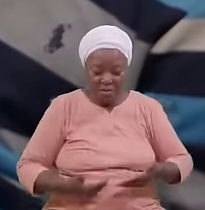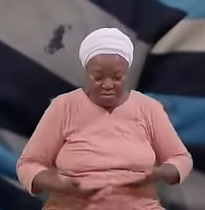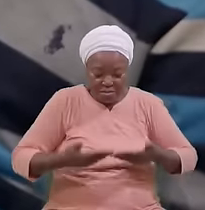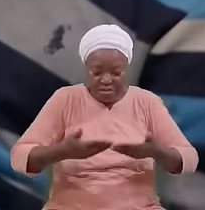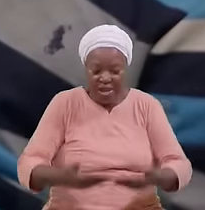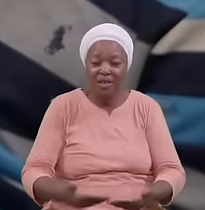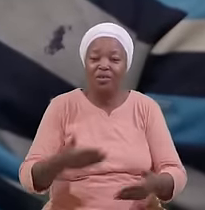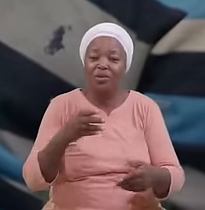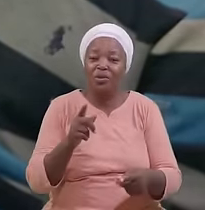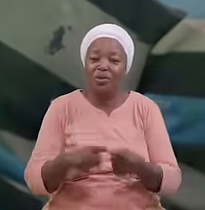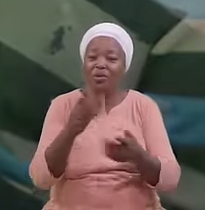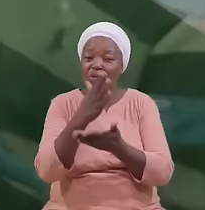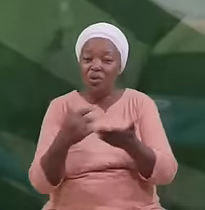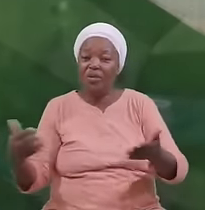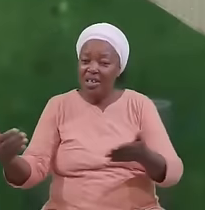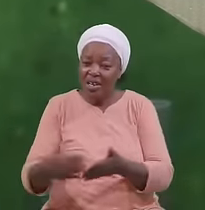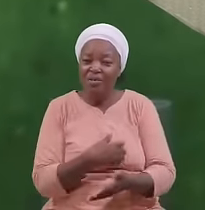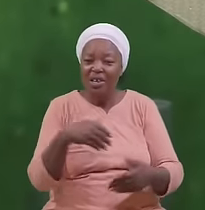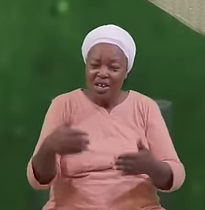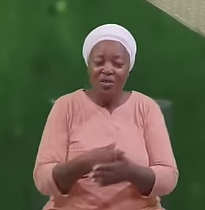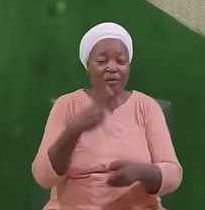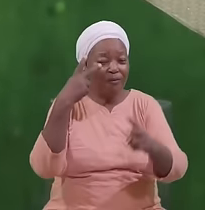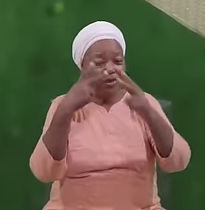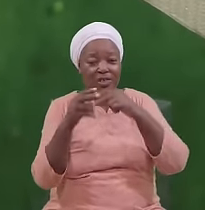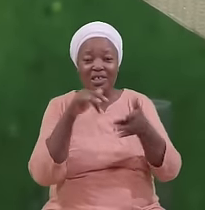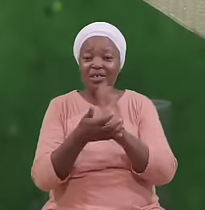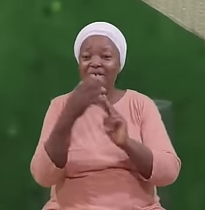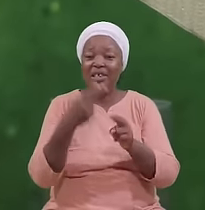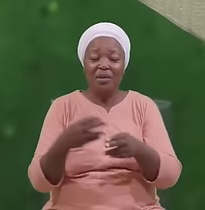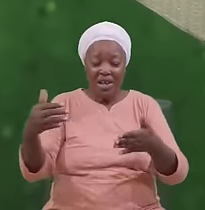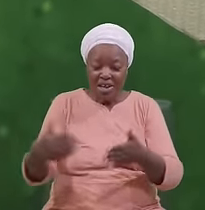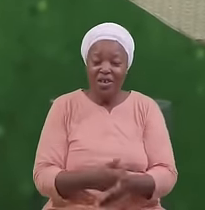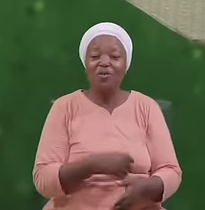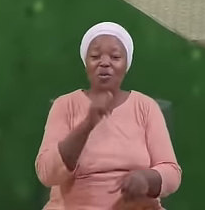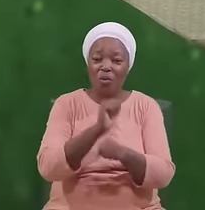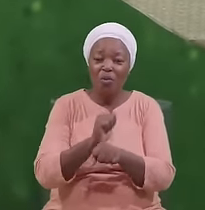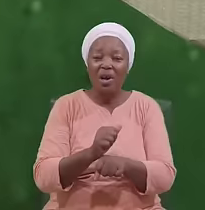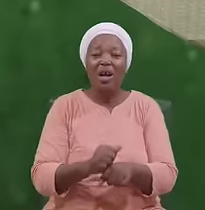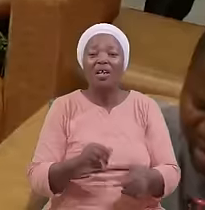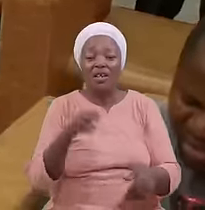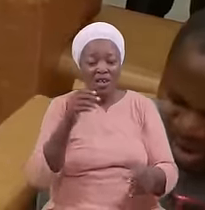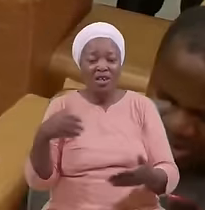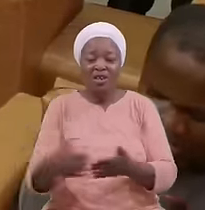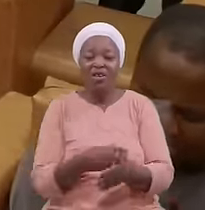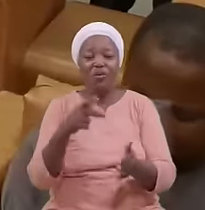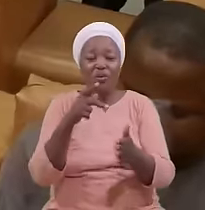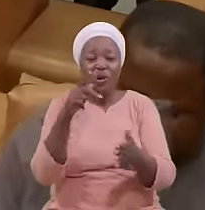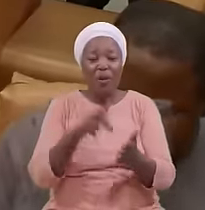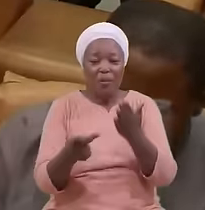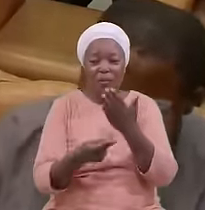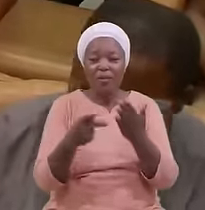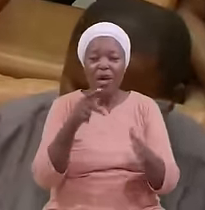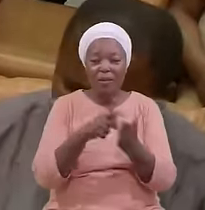to something new, a new vision, a new project, a new success in your life,